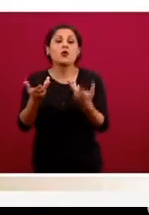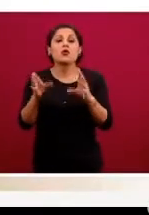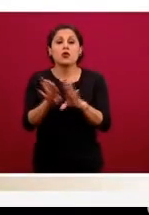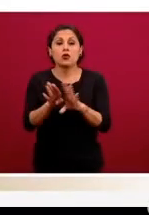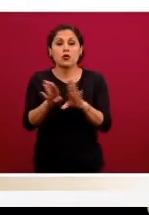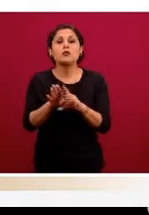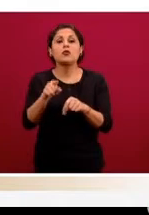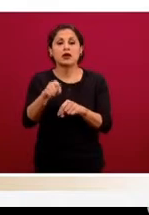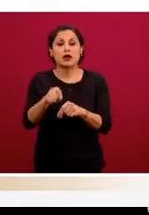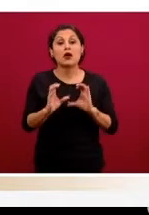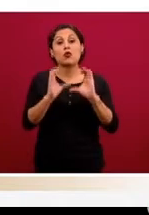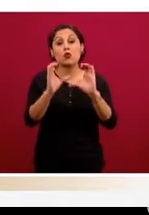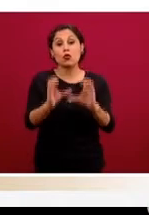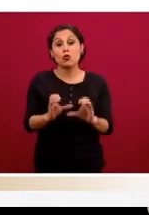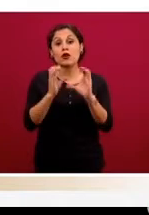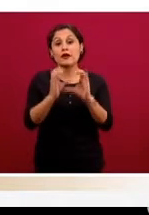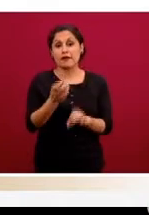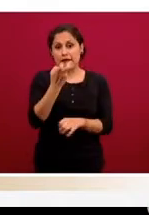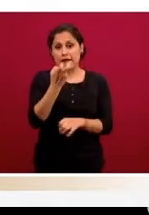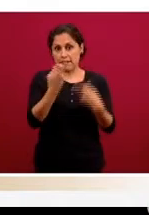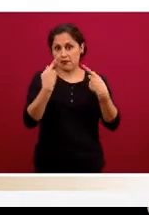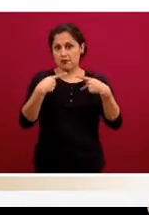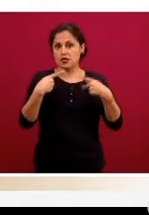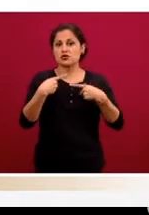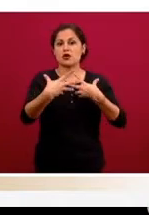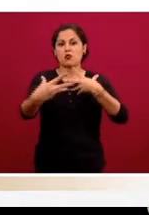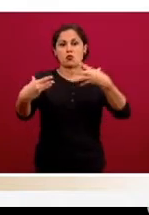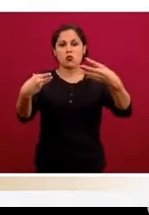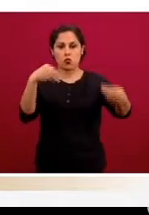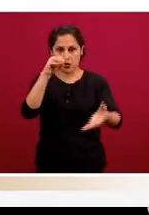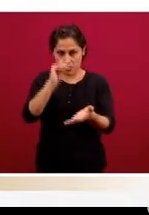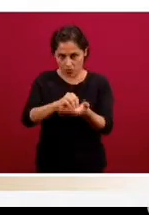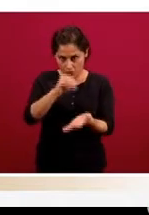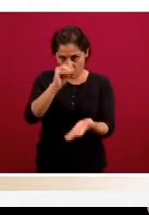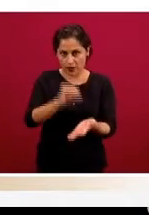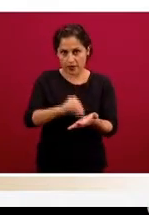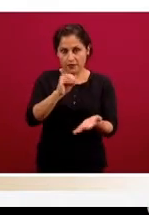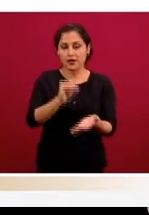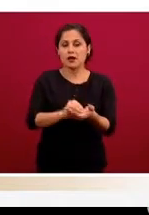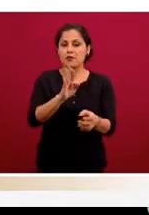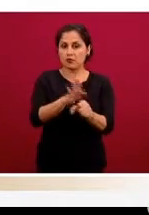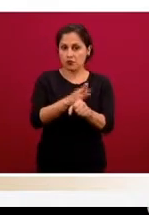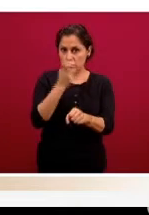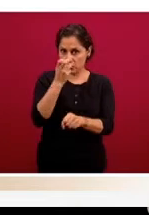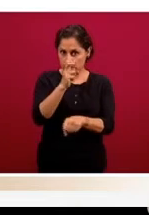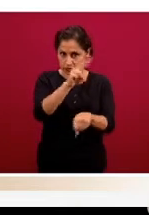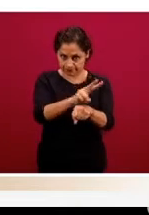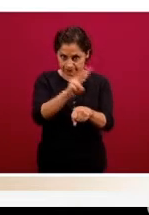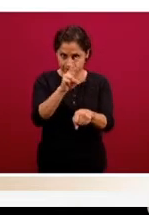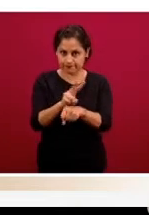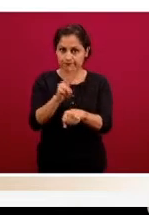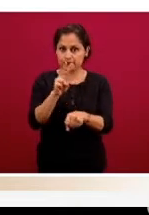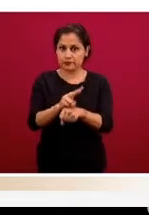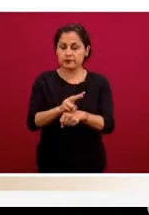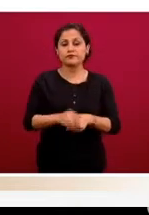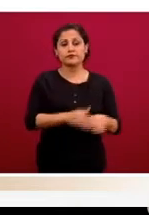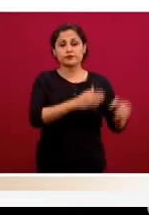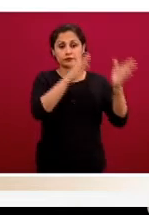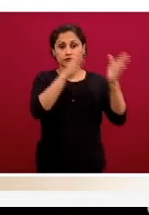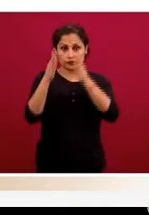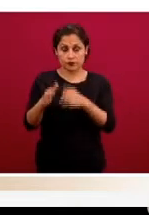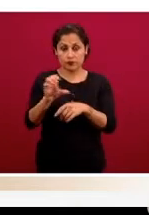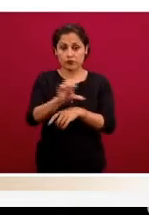and therefore it would still be active in our country. Now, as another piece of information,